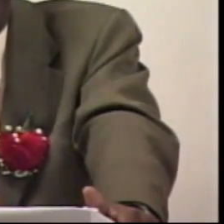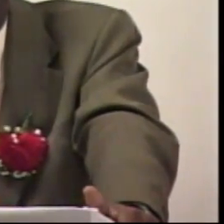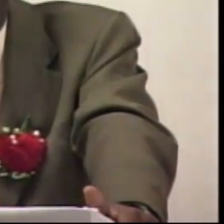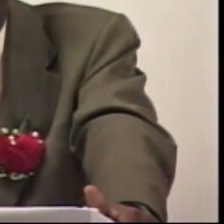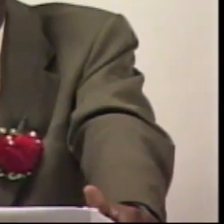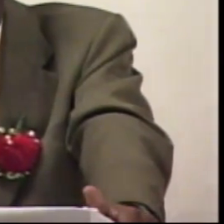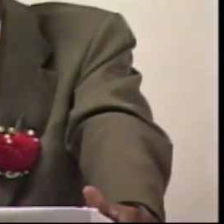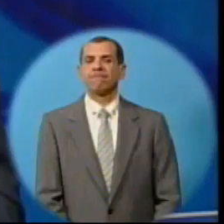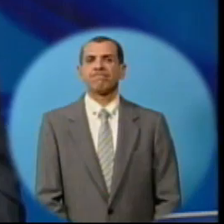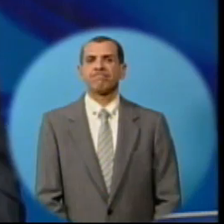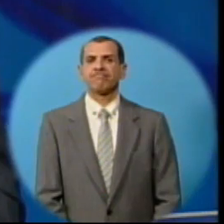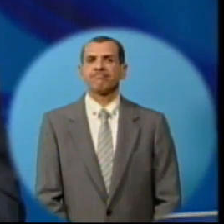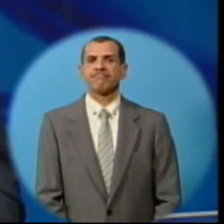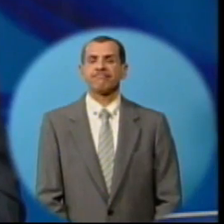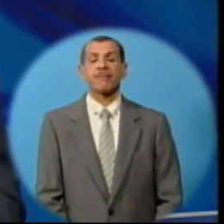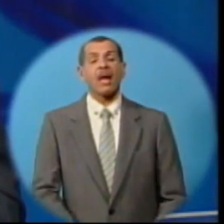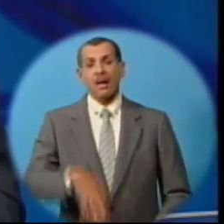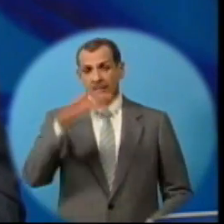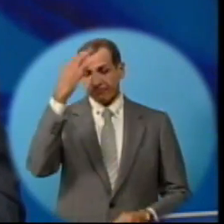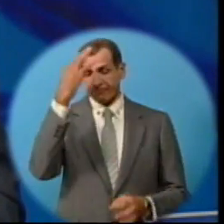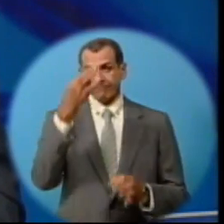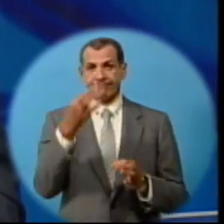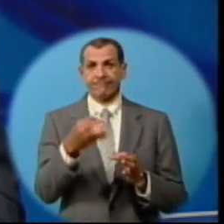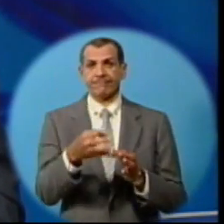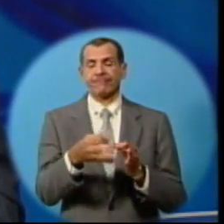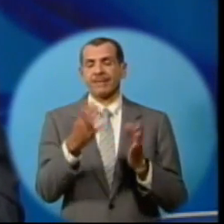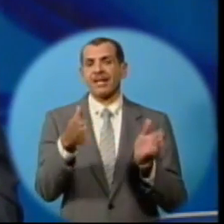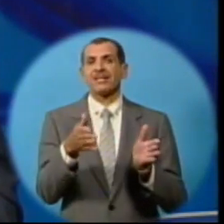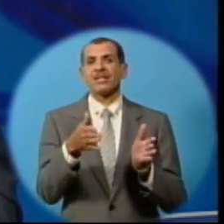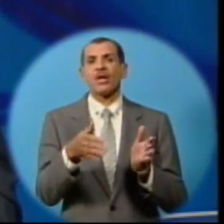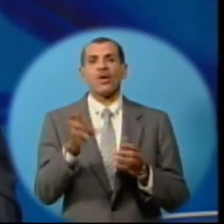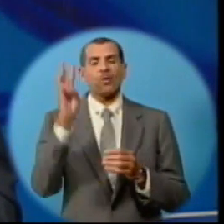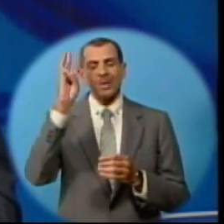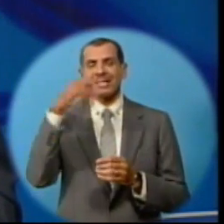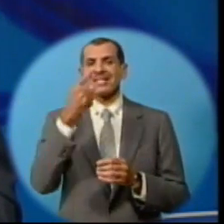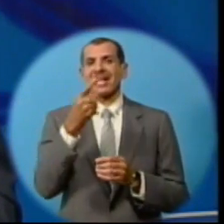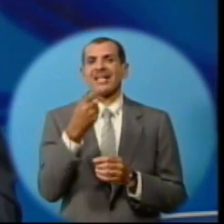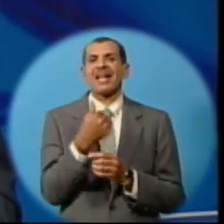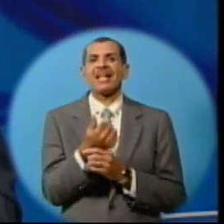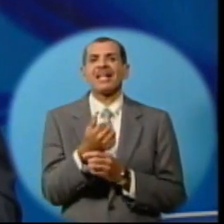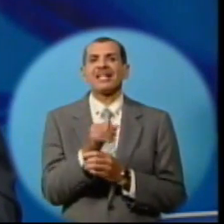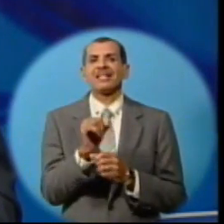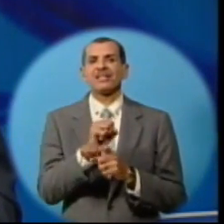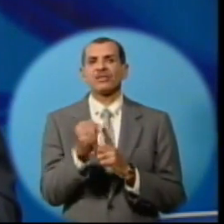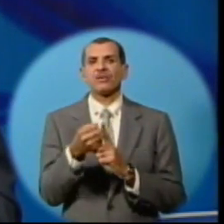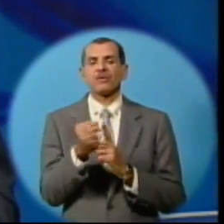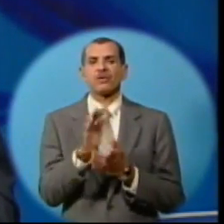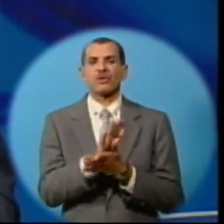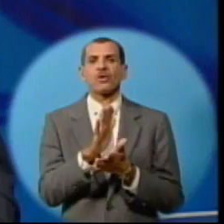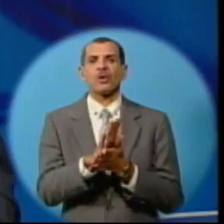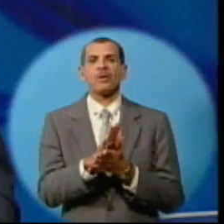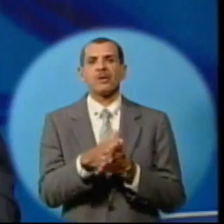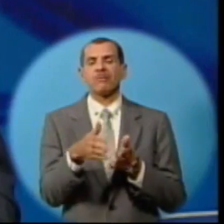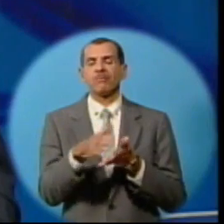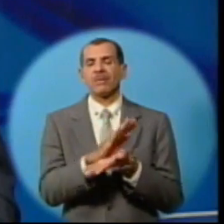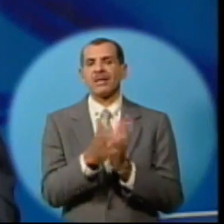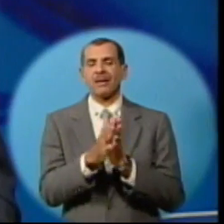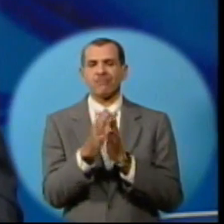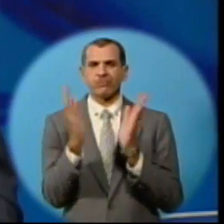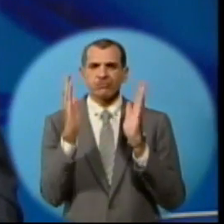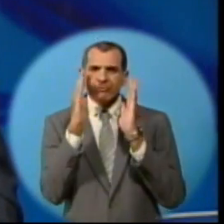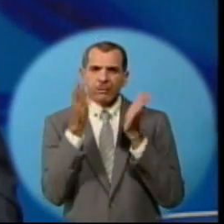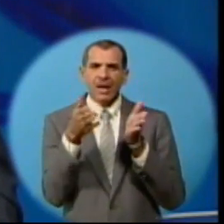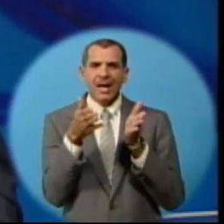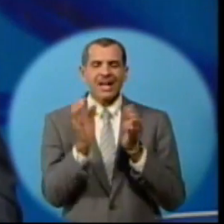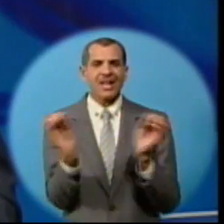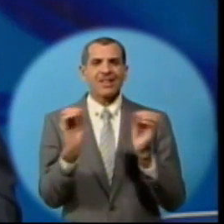about that. Magistrate Weeks lamented the fact that the issue of the school was made a public spectacle, noting that nothing